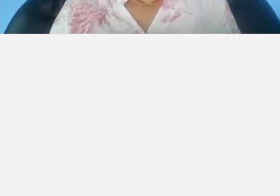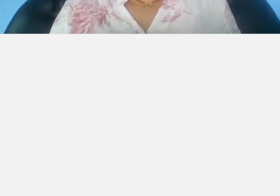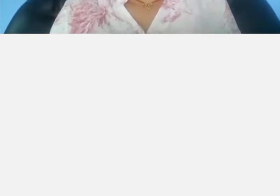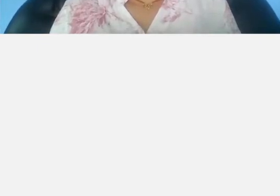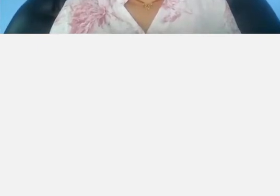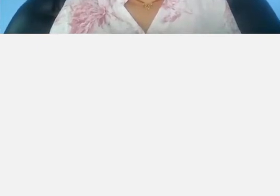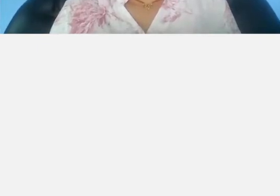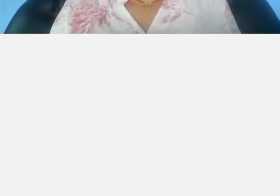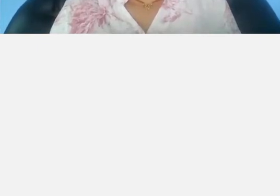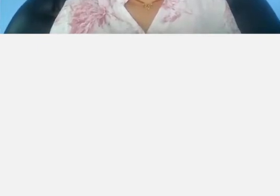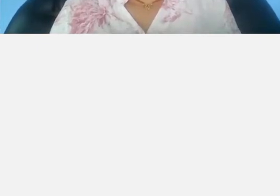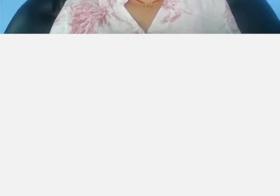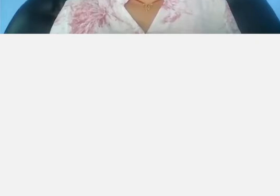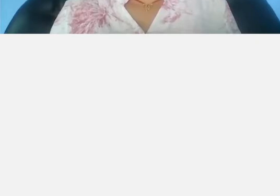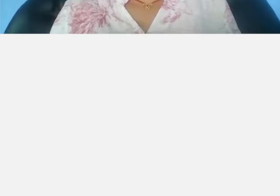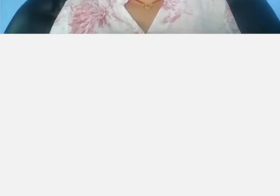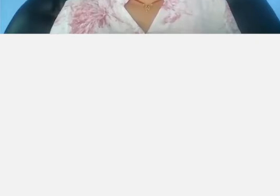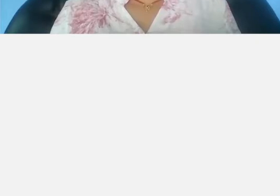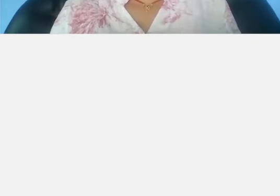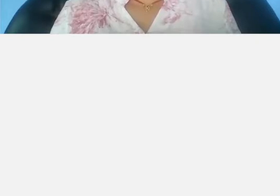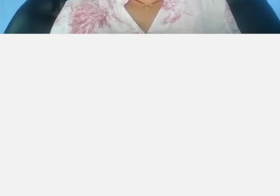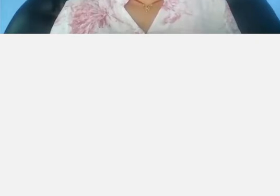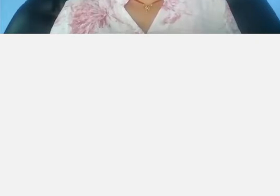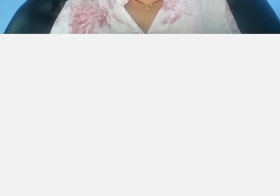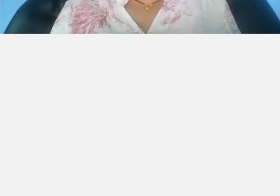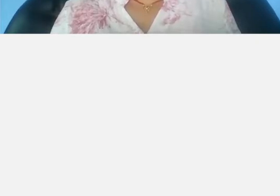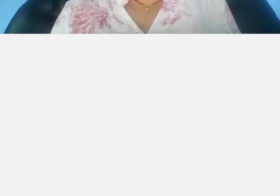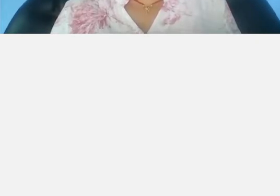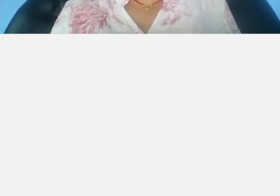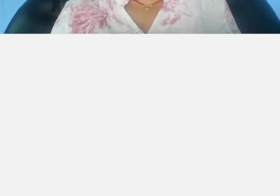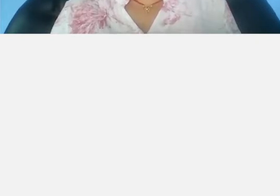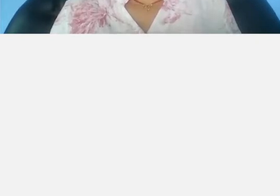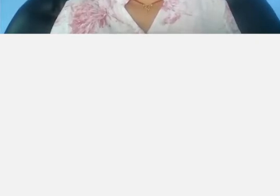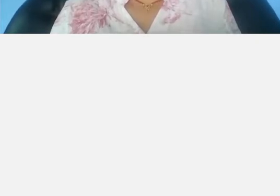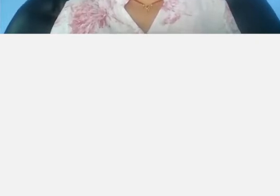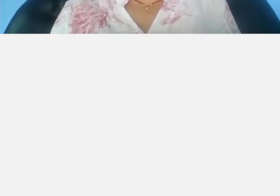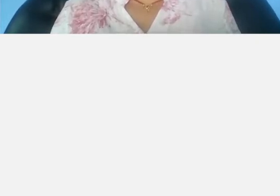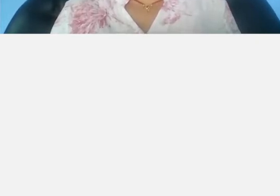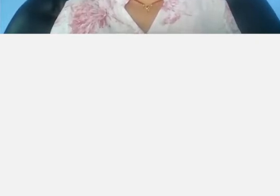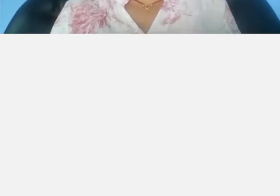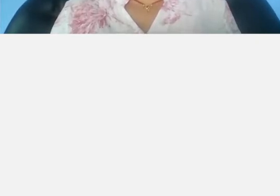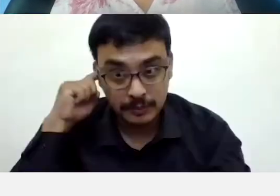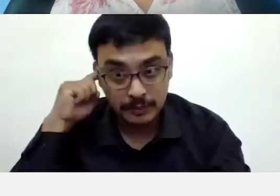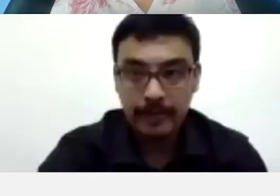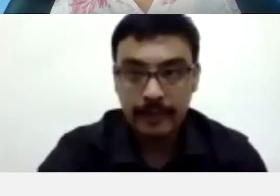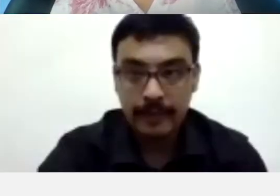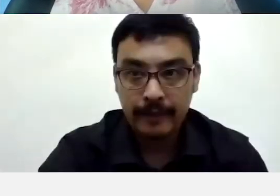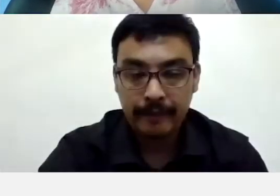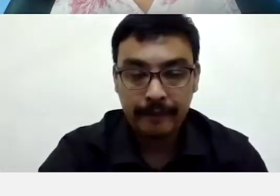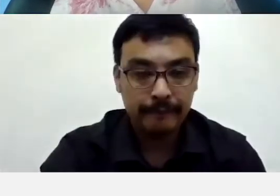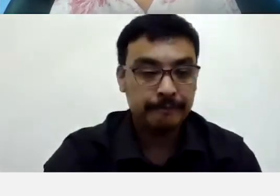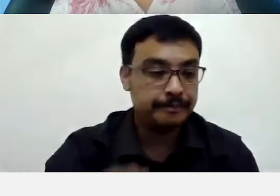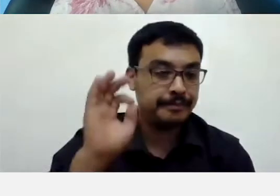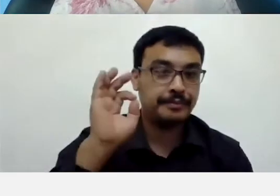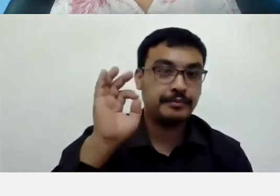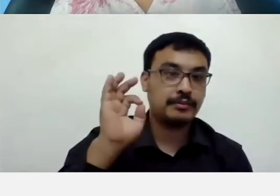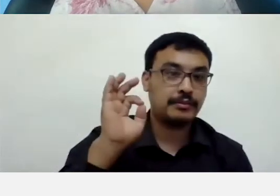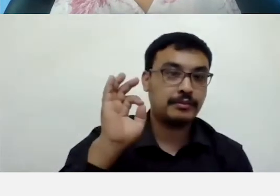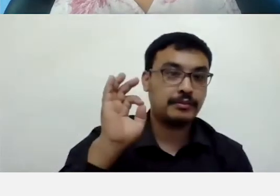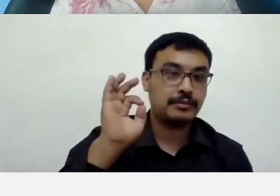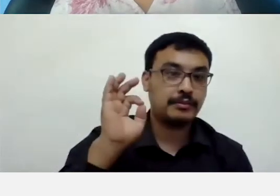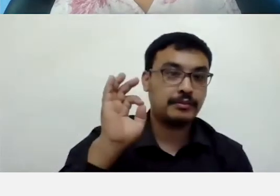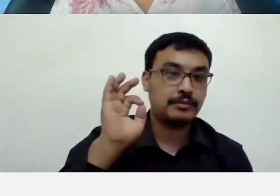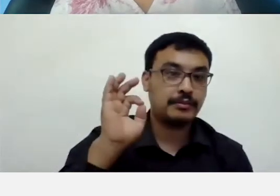The area of core city of Bhaktapur is 6.88 square kilometer and